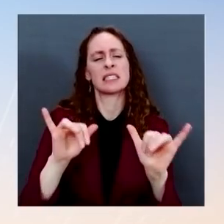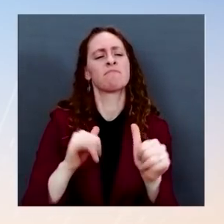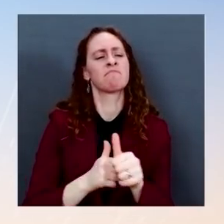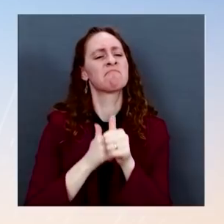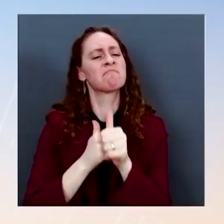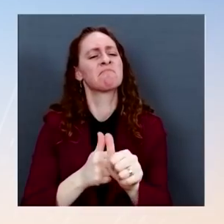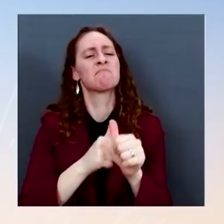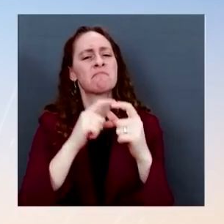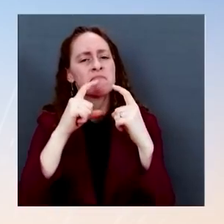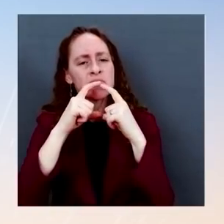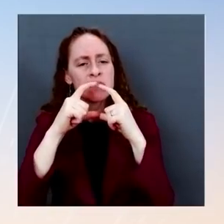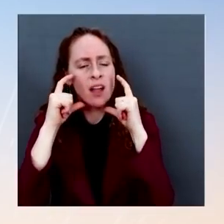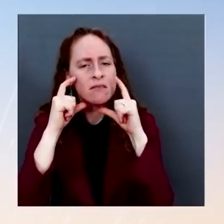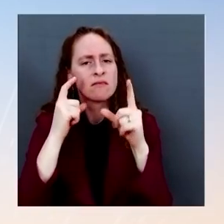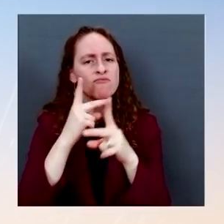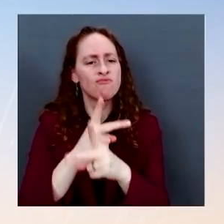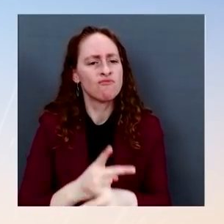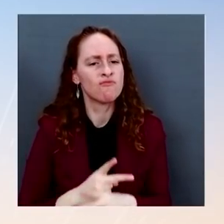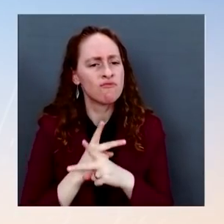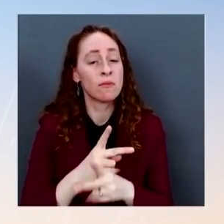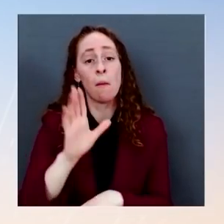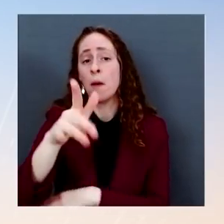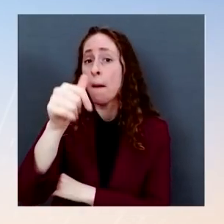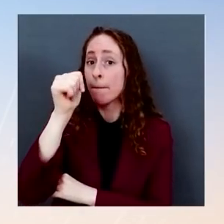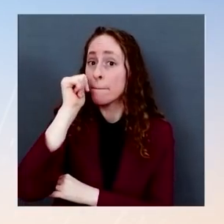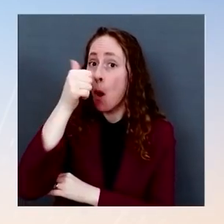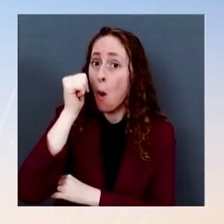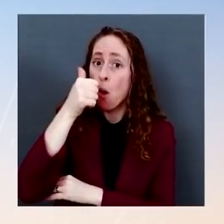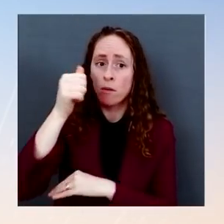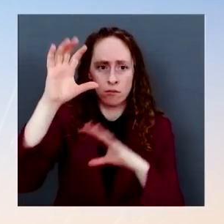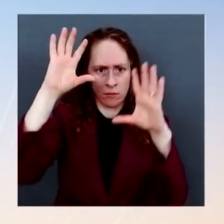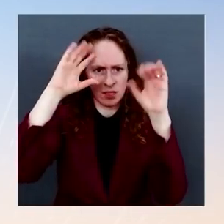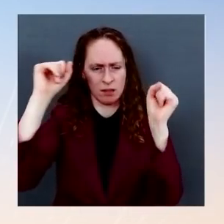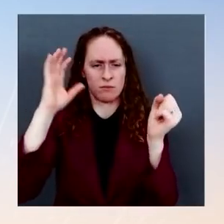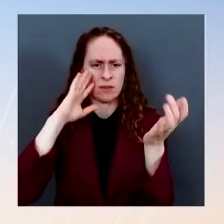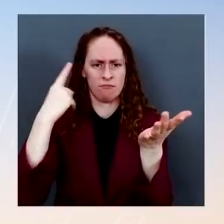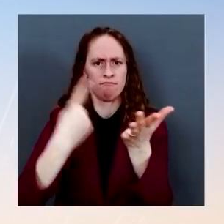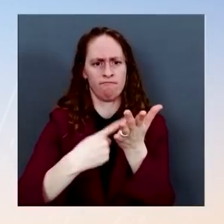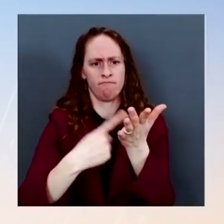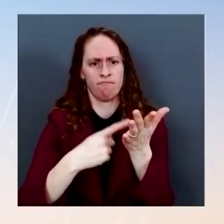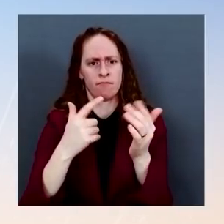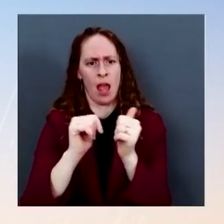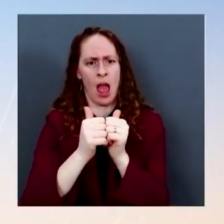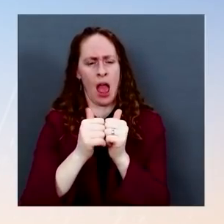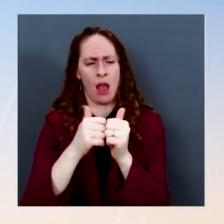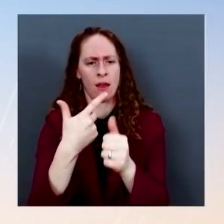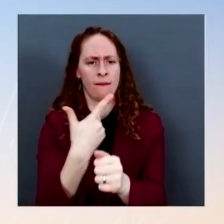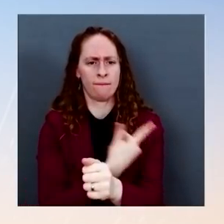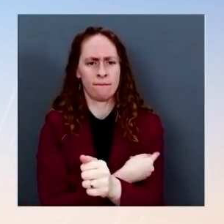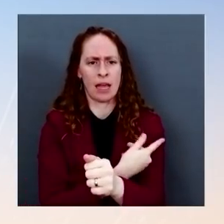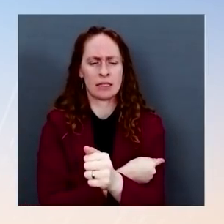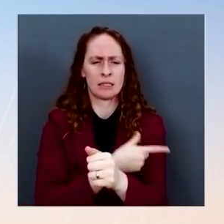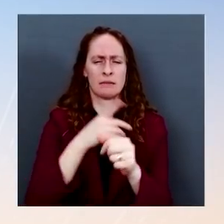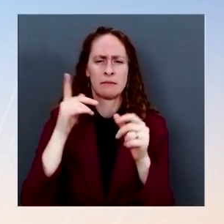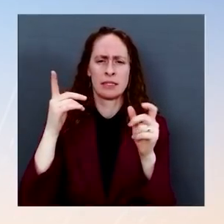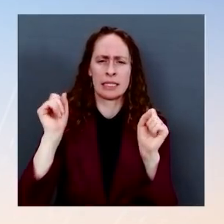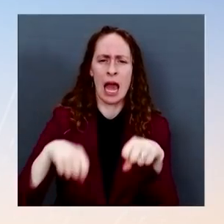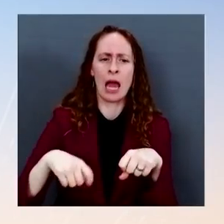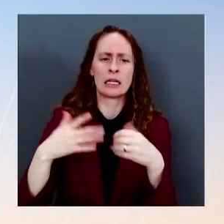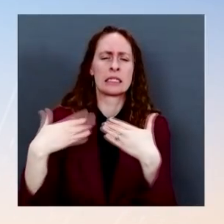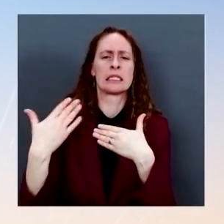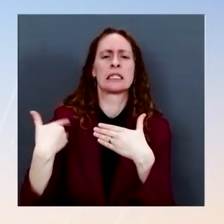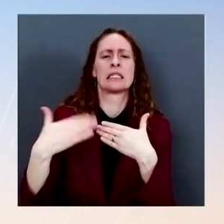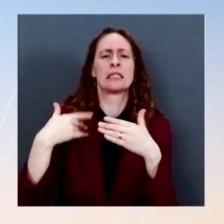testing accessible and what the American people can expect over the next and couple of real months. Real quick on this ruling from the Sixth Circuit on the vaccine or